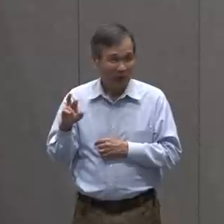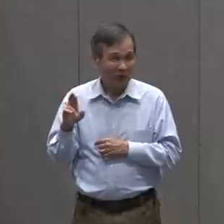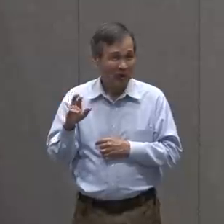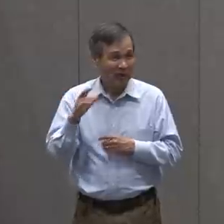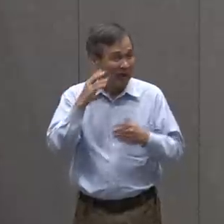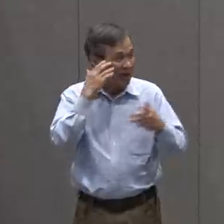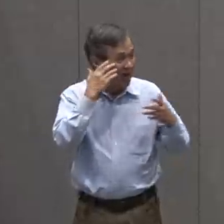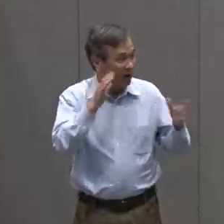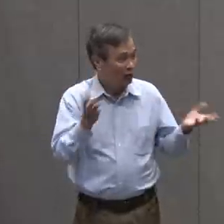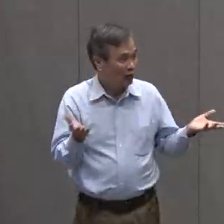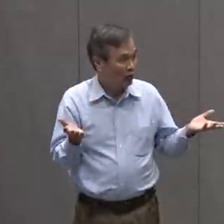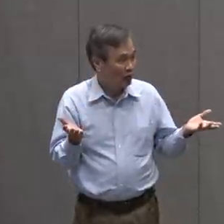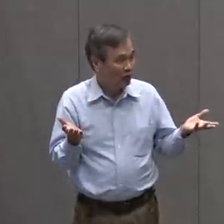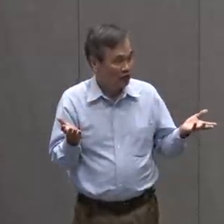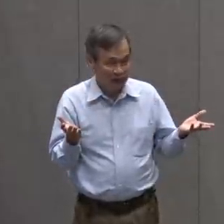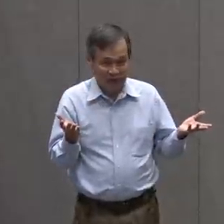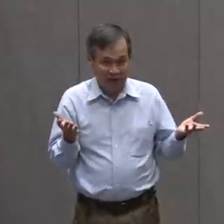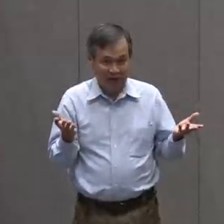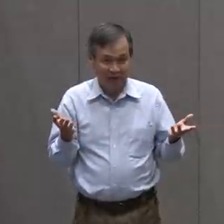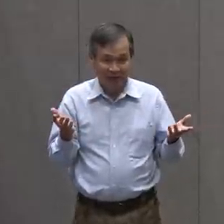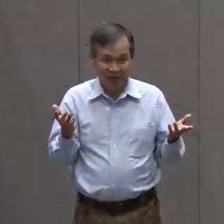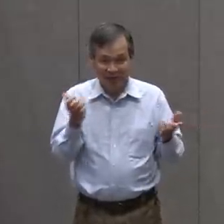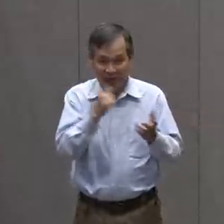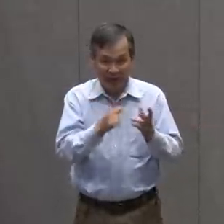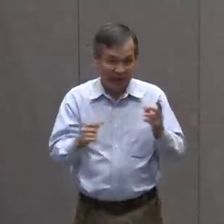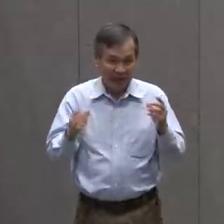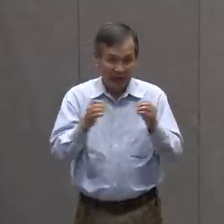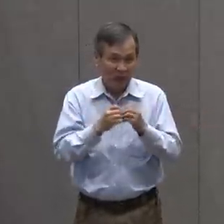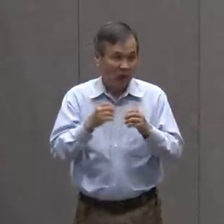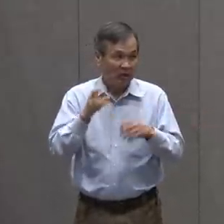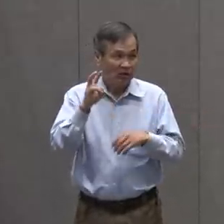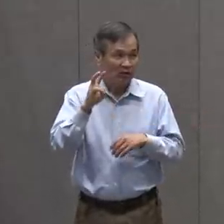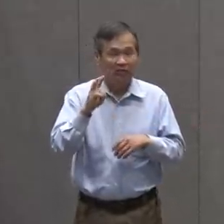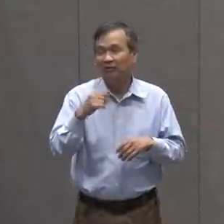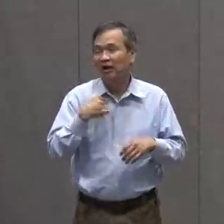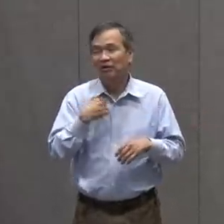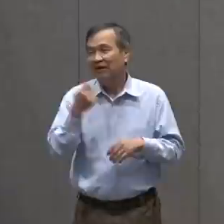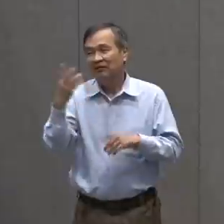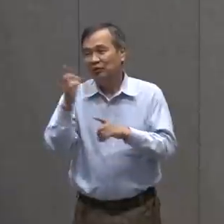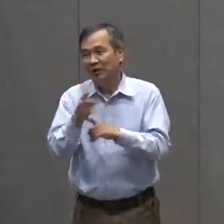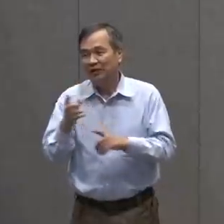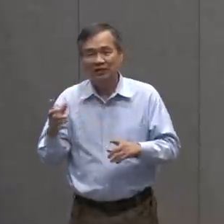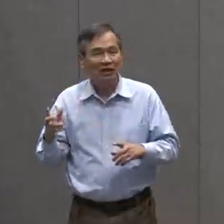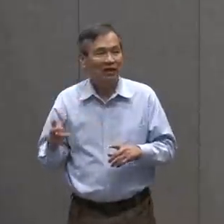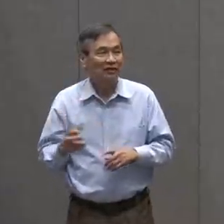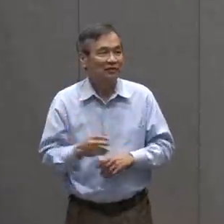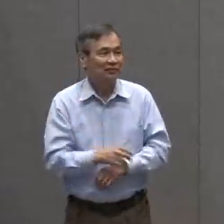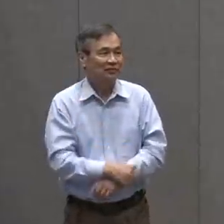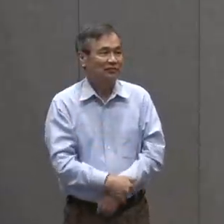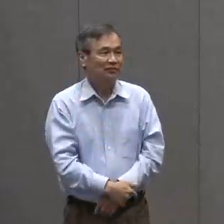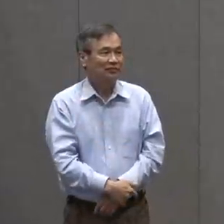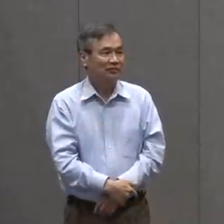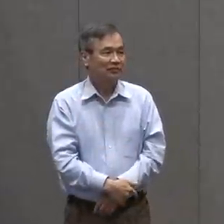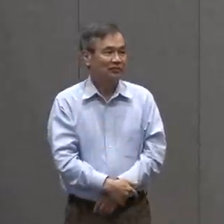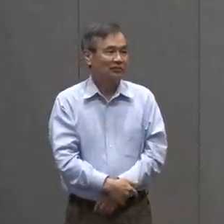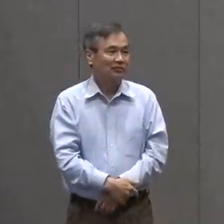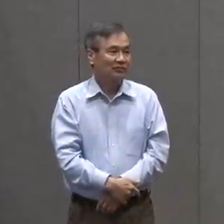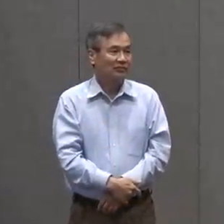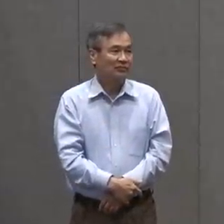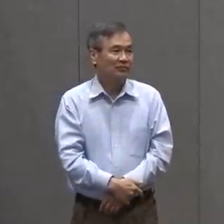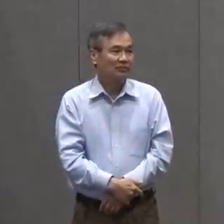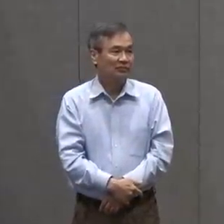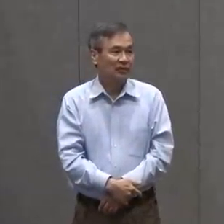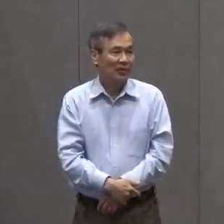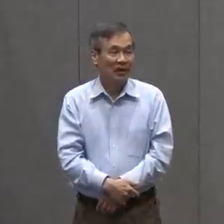I don't remember. Or if I can roll past a 2 and get out. But I know we only have a few minutes left, so I'll probably just see if I can.